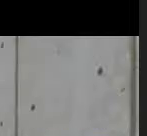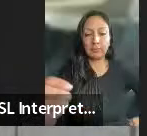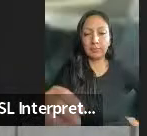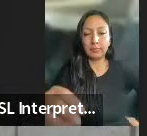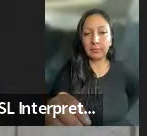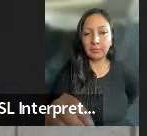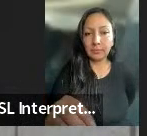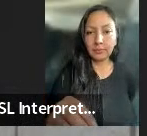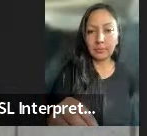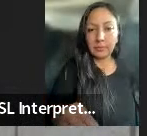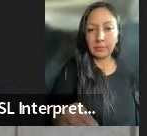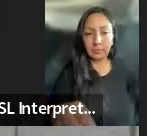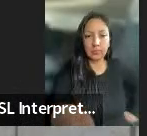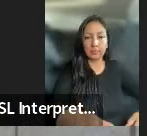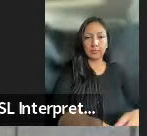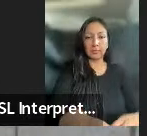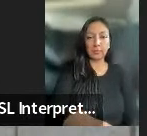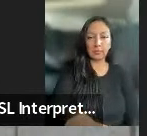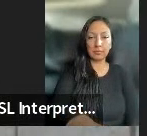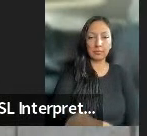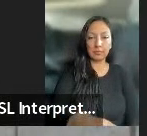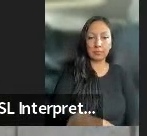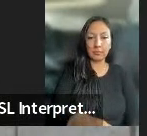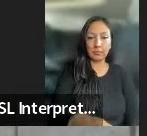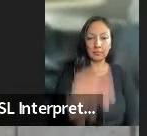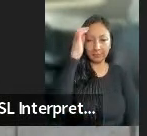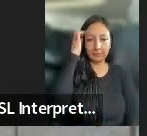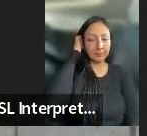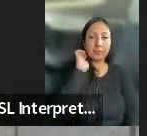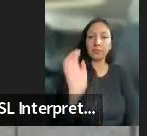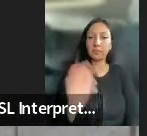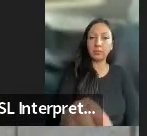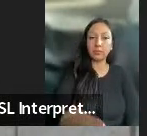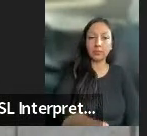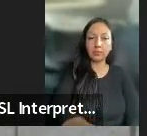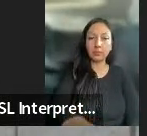Our 13th proposal relates to bicycle storage.